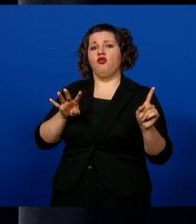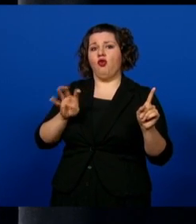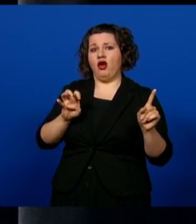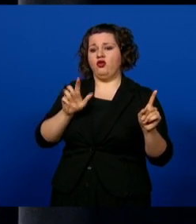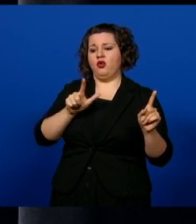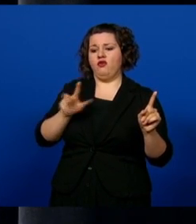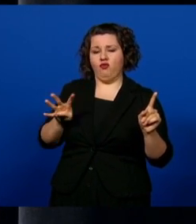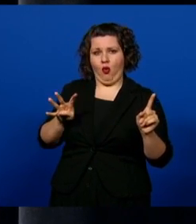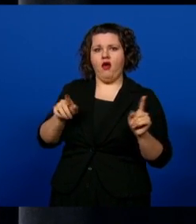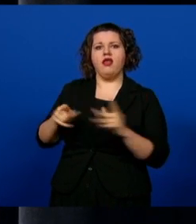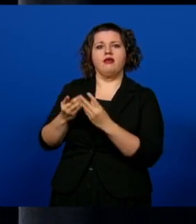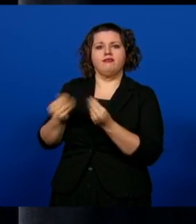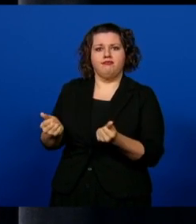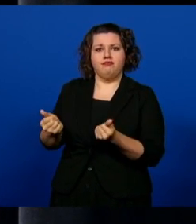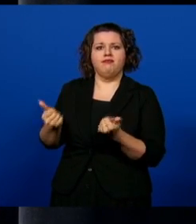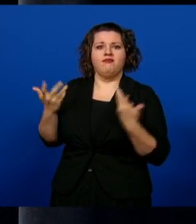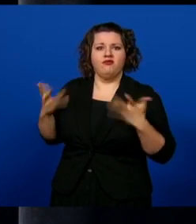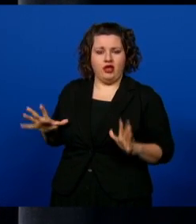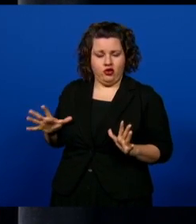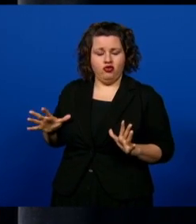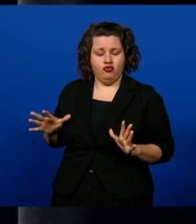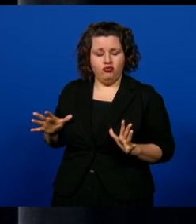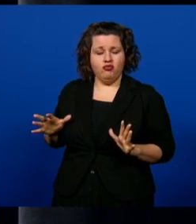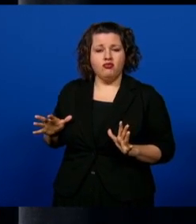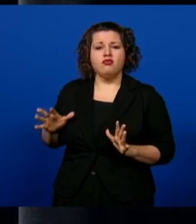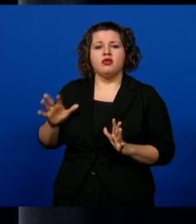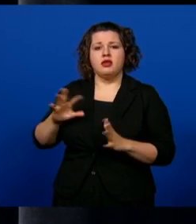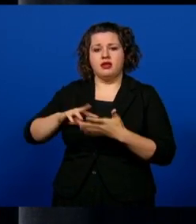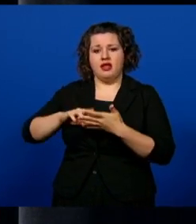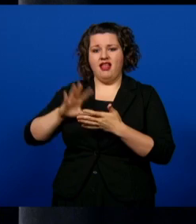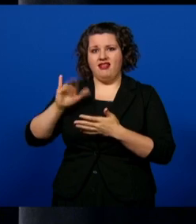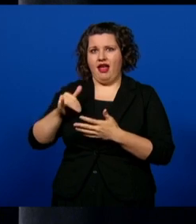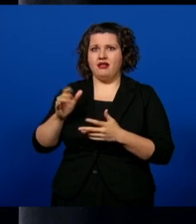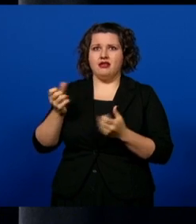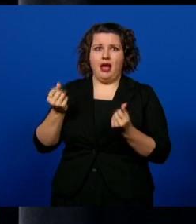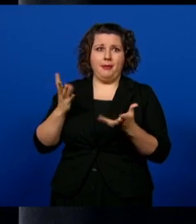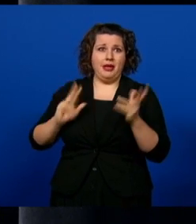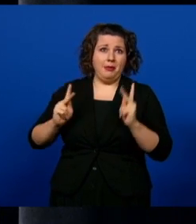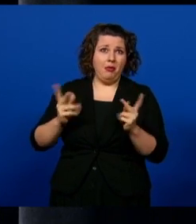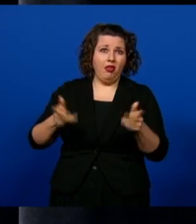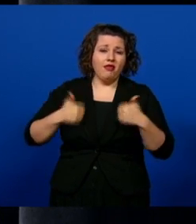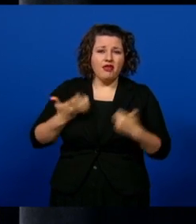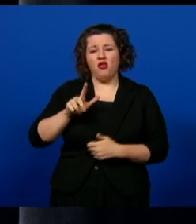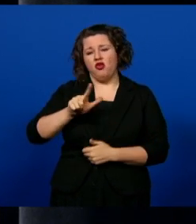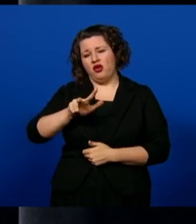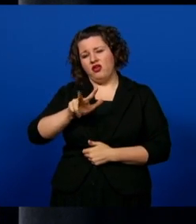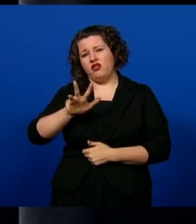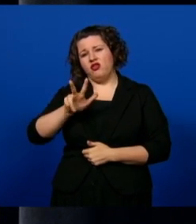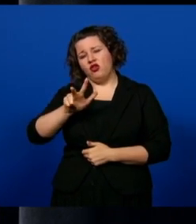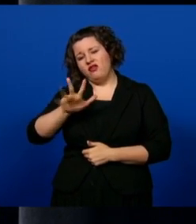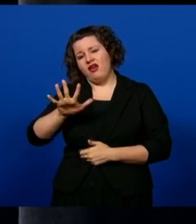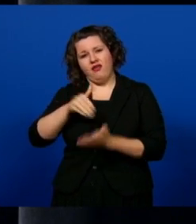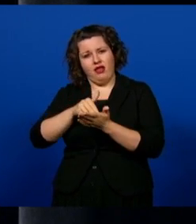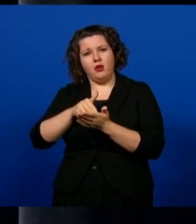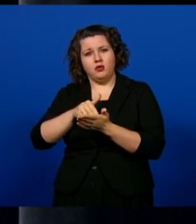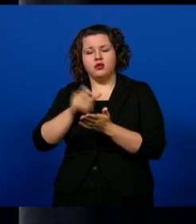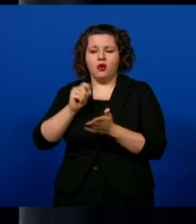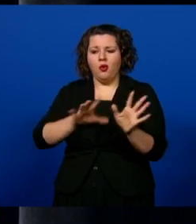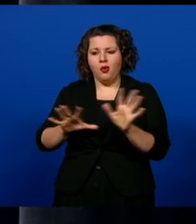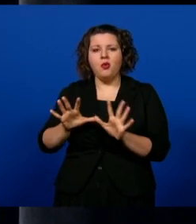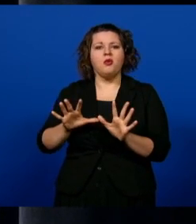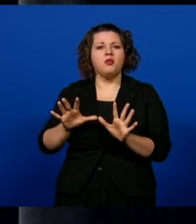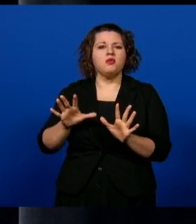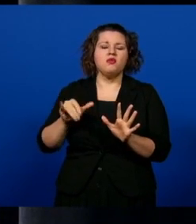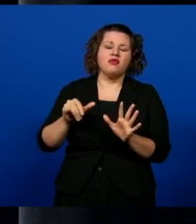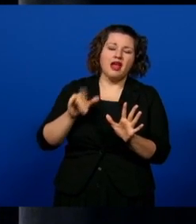424 have recovered in a population of 35,000. So that's why it's going to be extremely important, as I